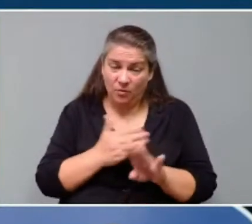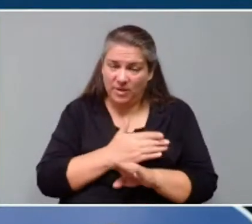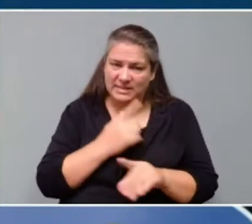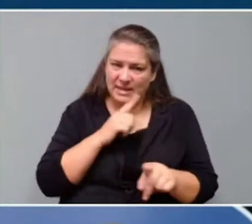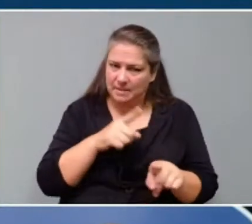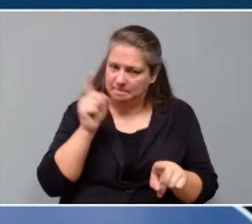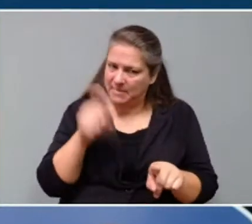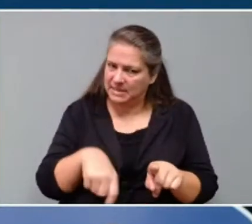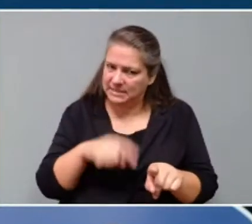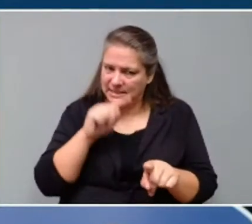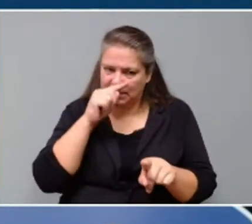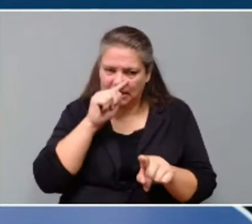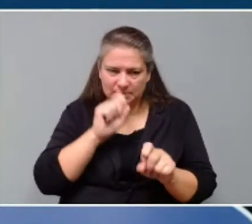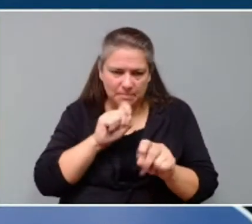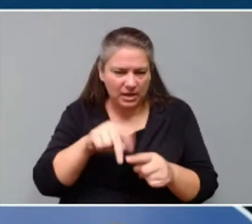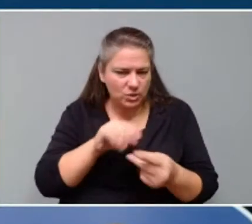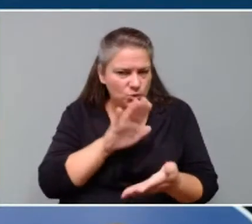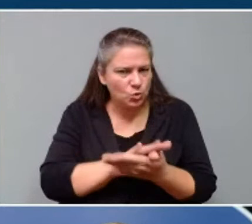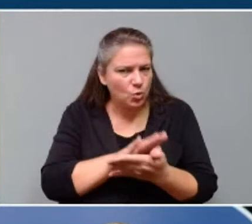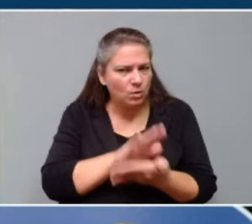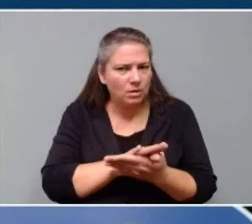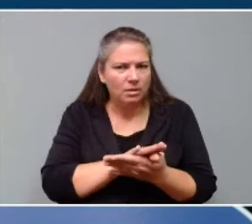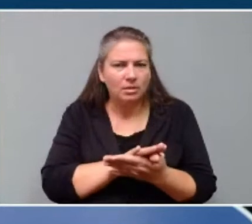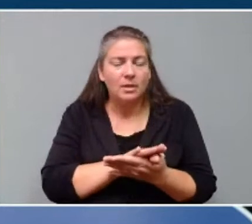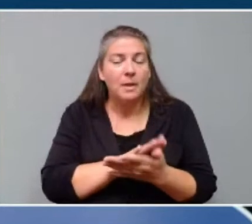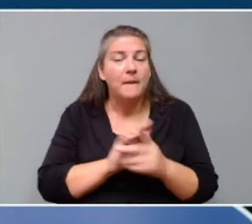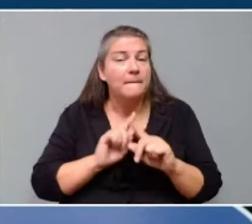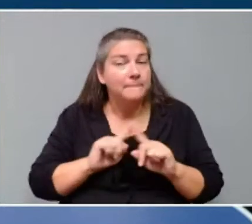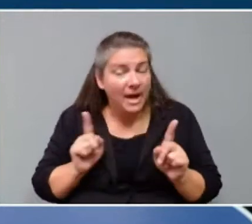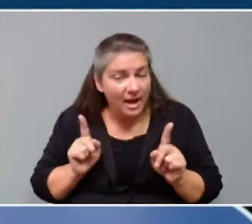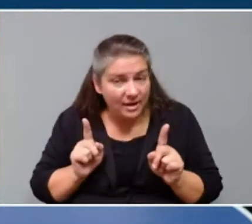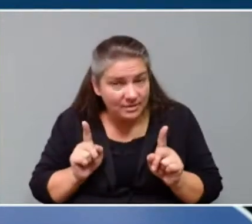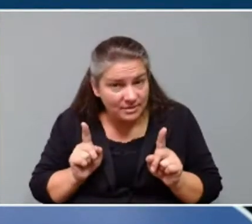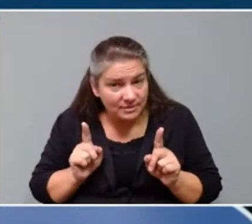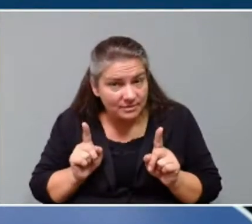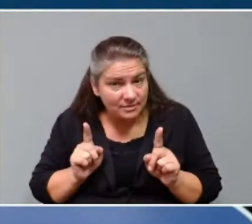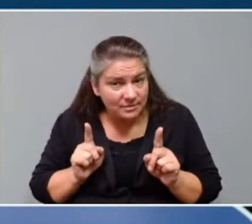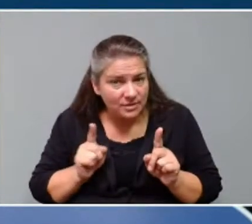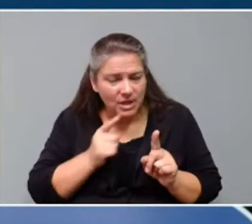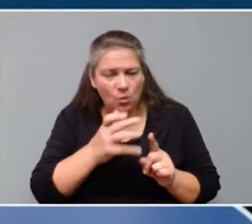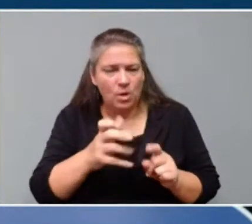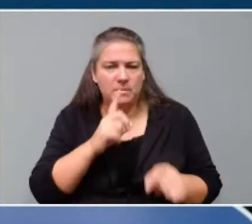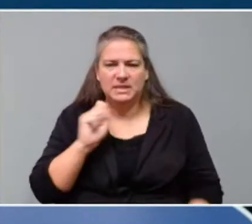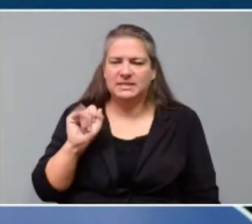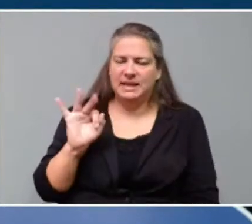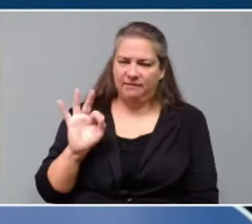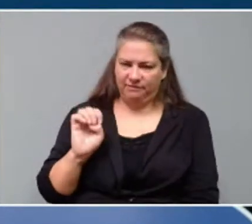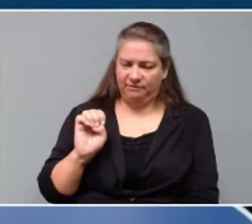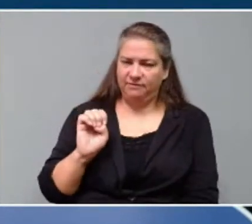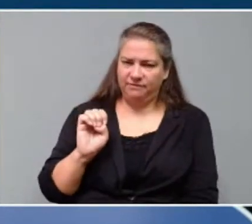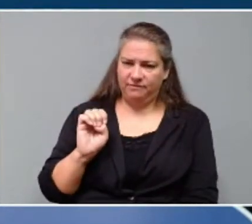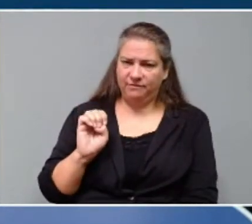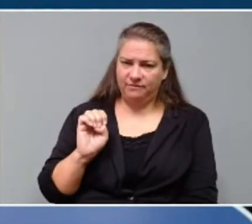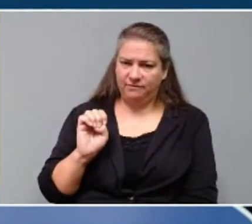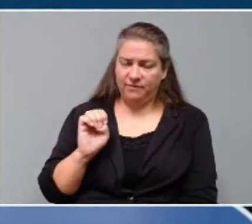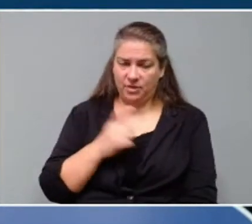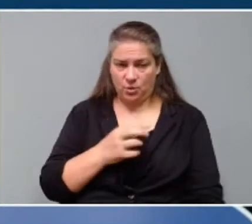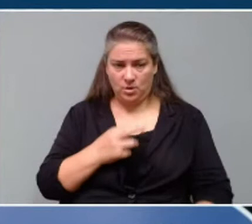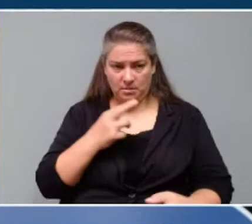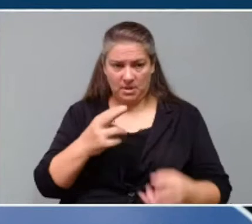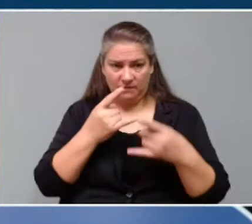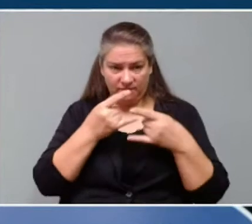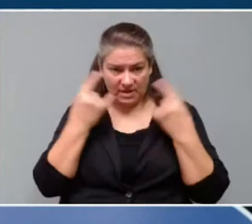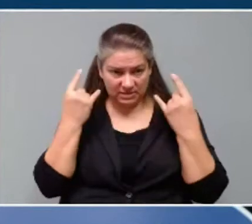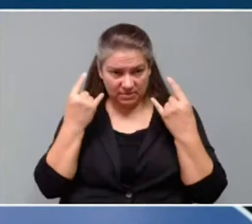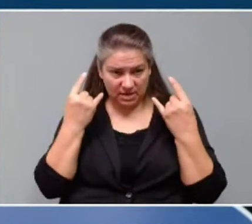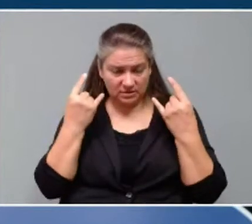back in school. But they wanted to do it safely. So they recommend face masks, including